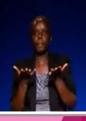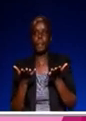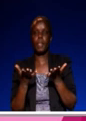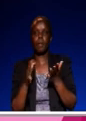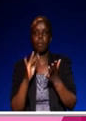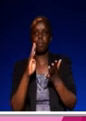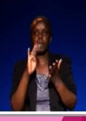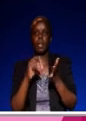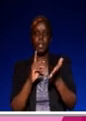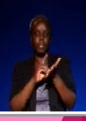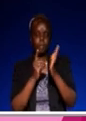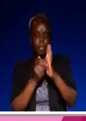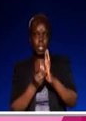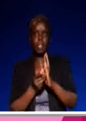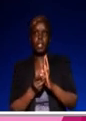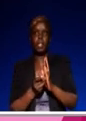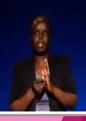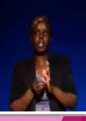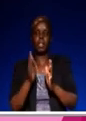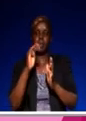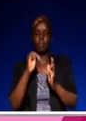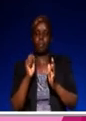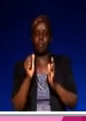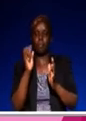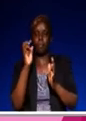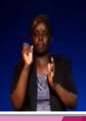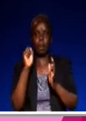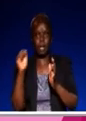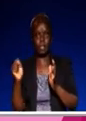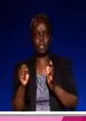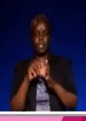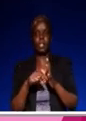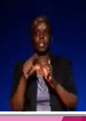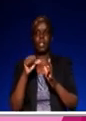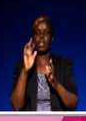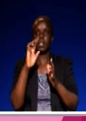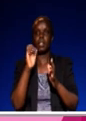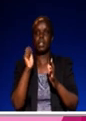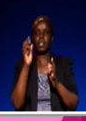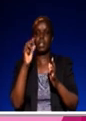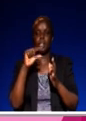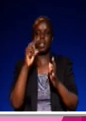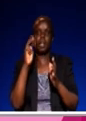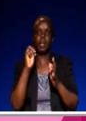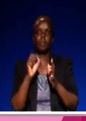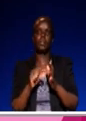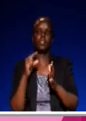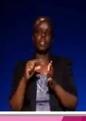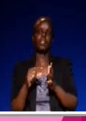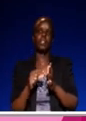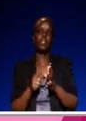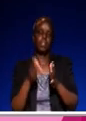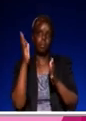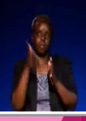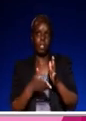is calculated by defining, by getting the mass in grams divided by the relative atomic